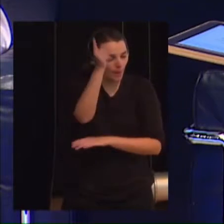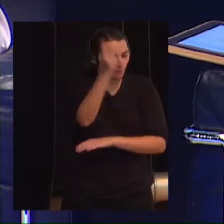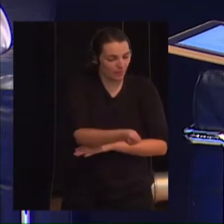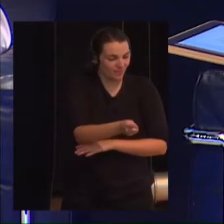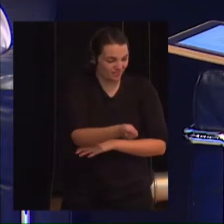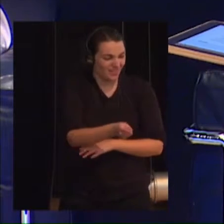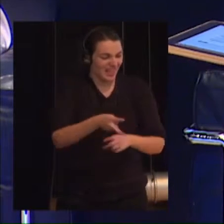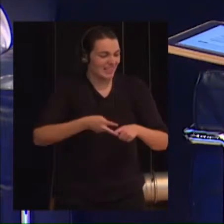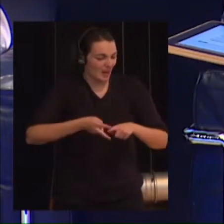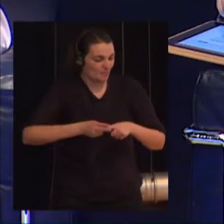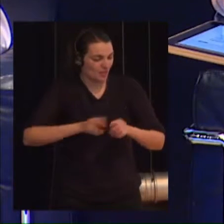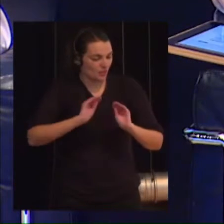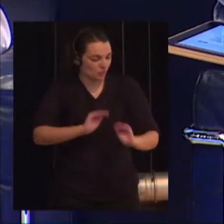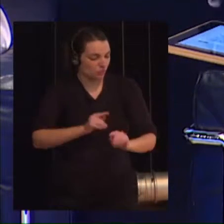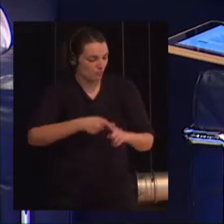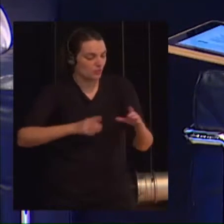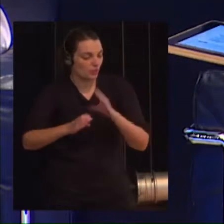If you look at the